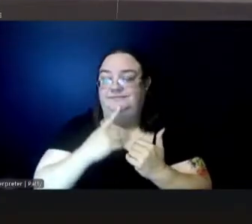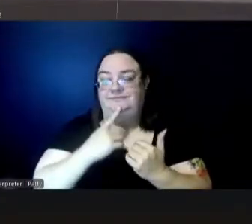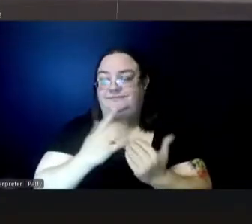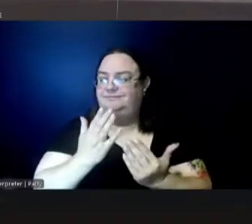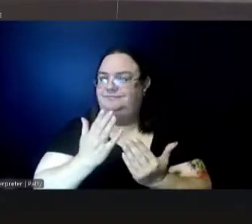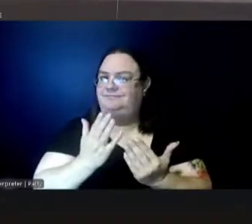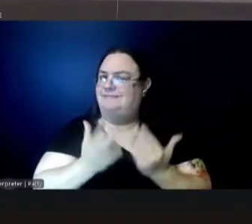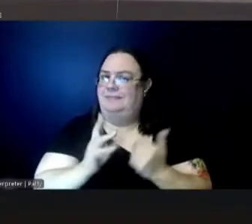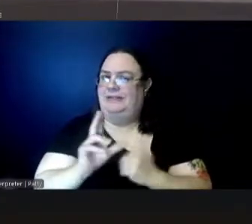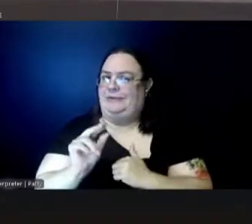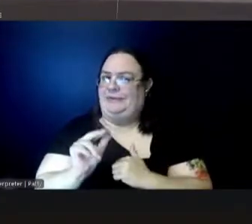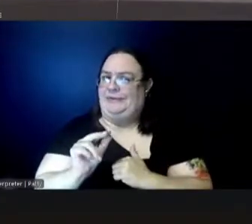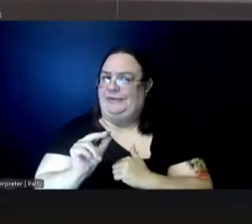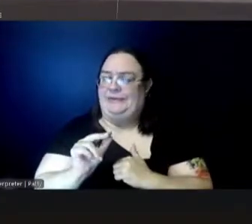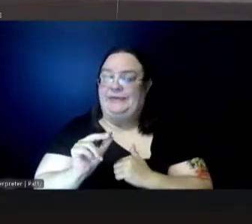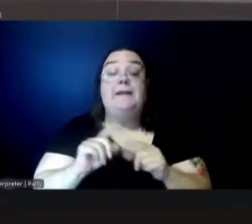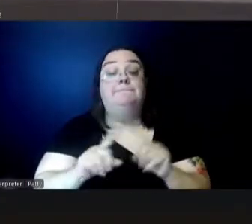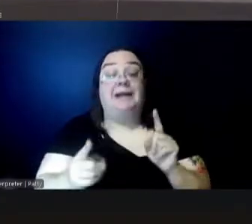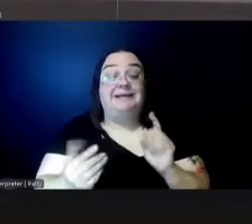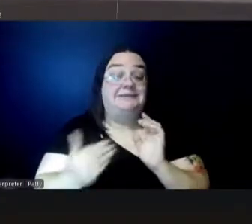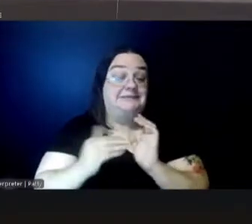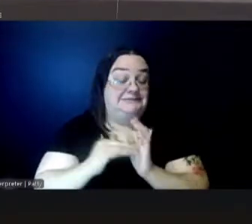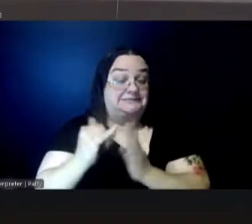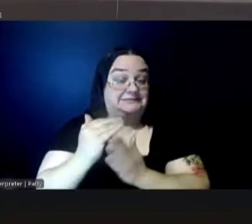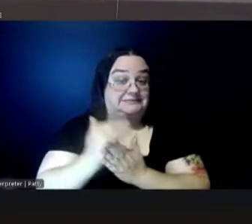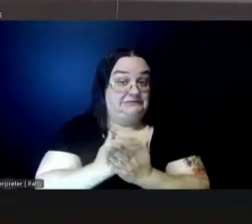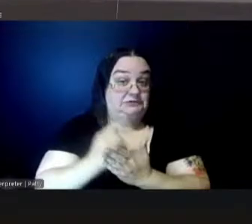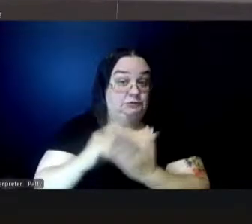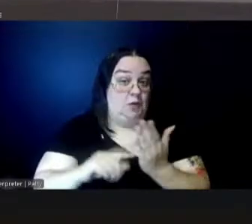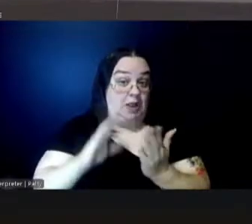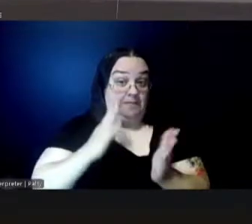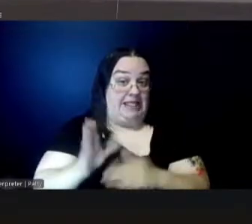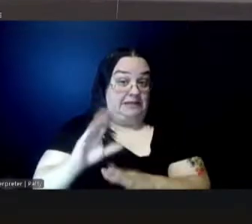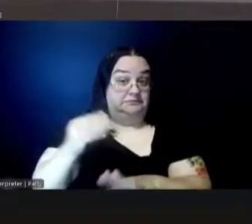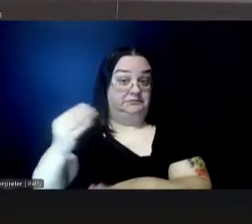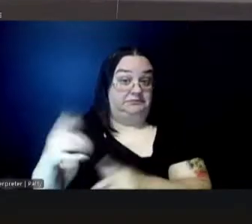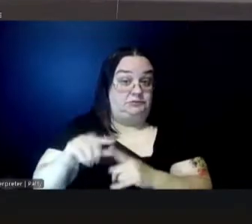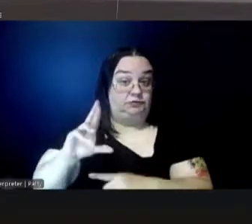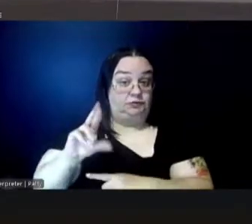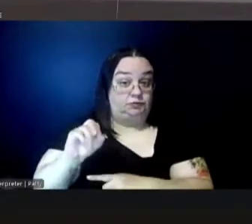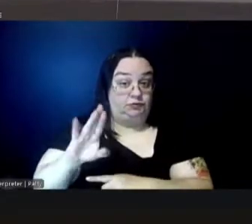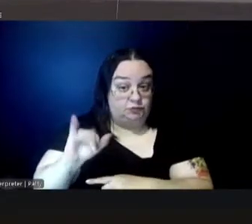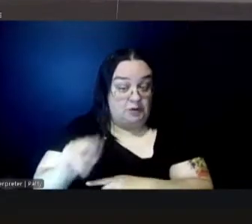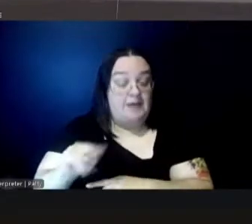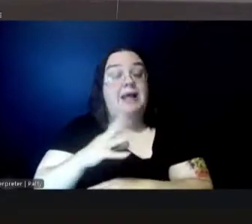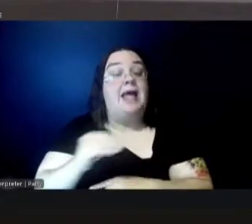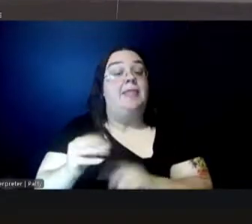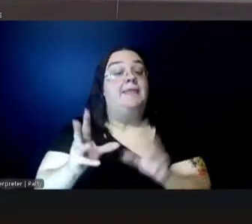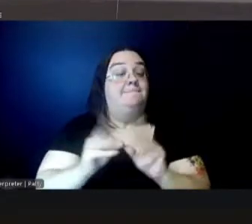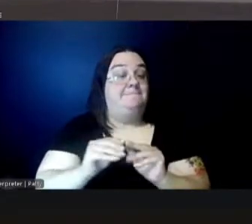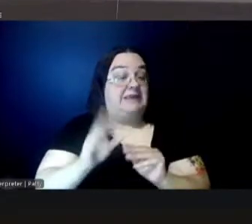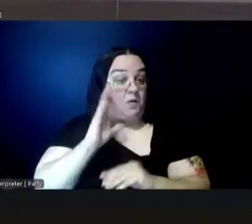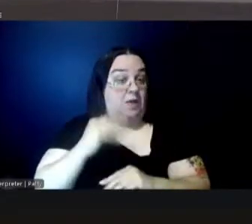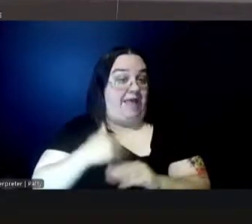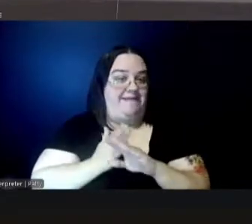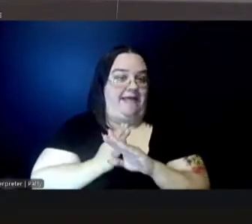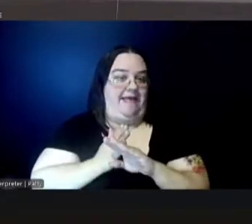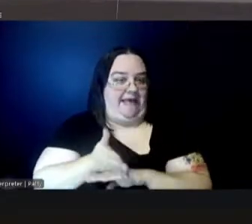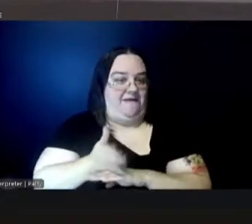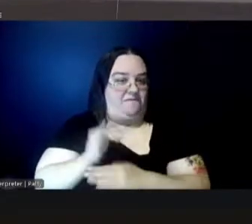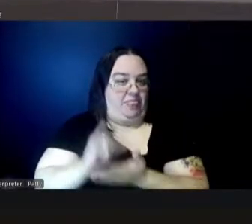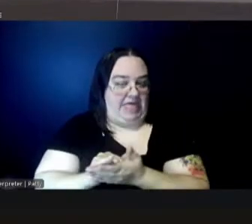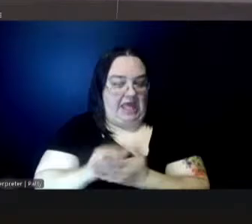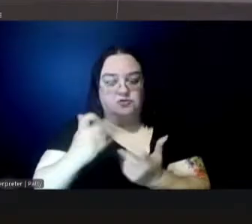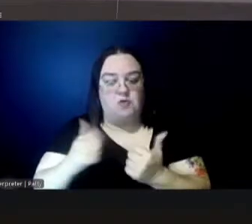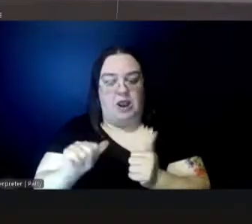not. But again, the list that Robin's going to get tomorrow and the meeting that we're going to have directly after that to sort of coordinate